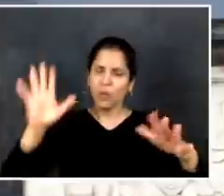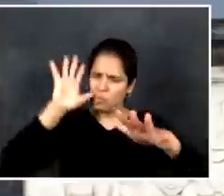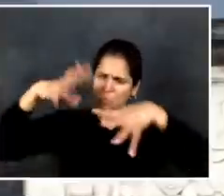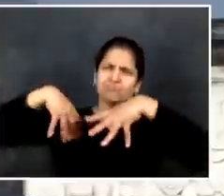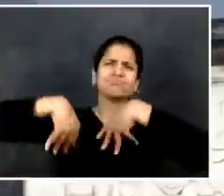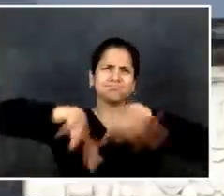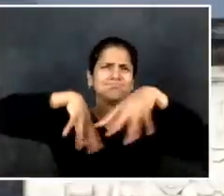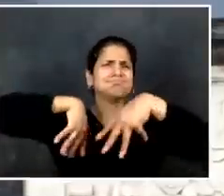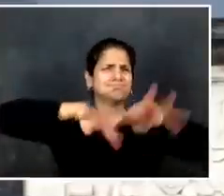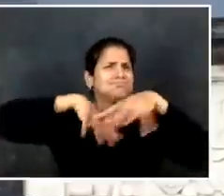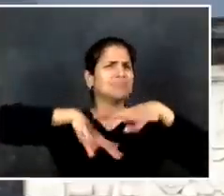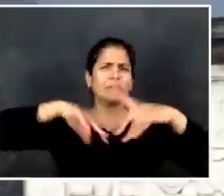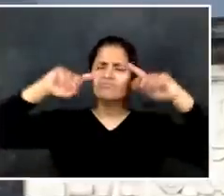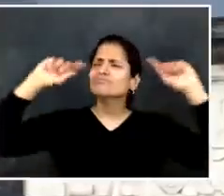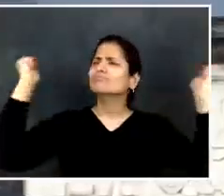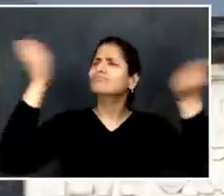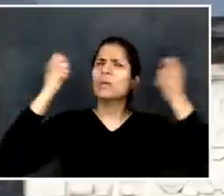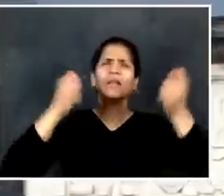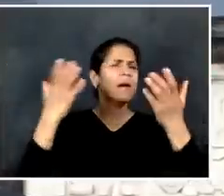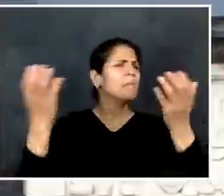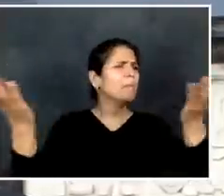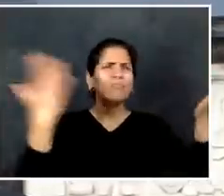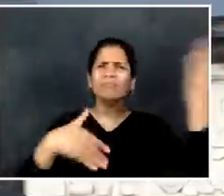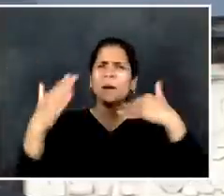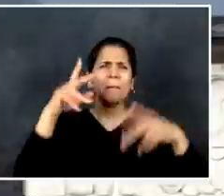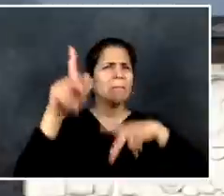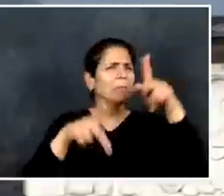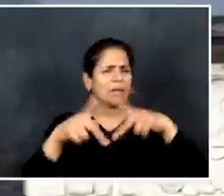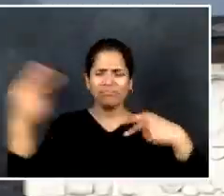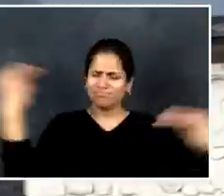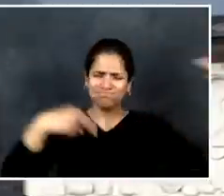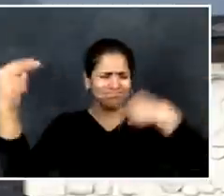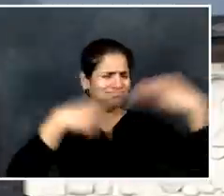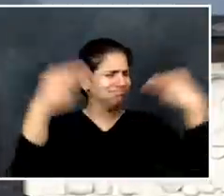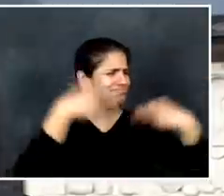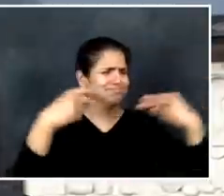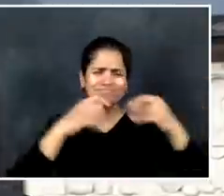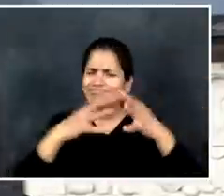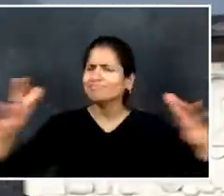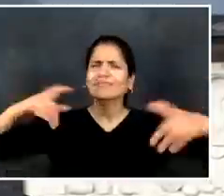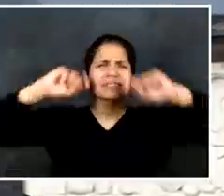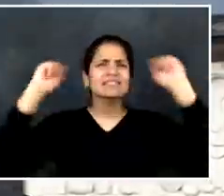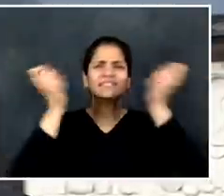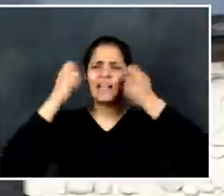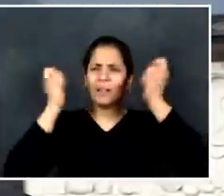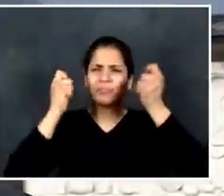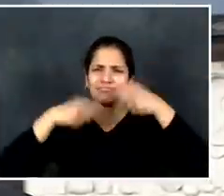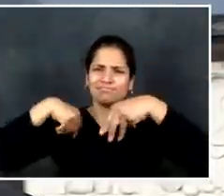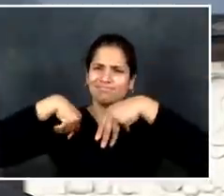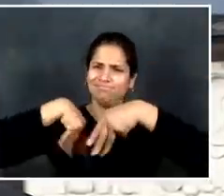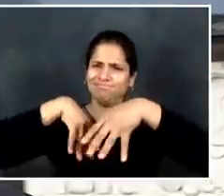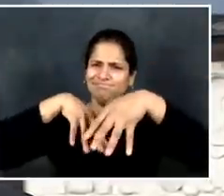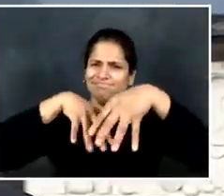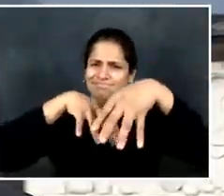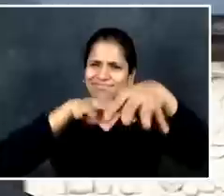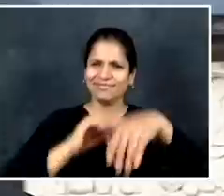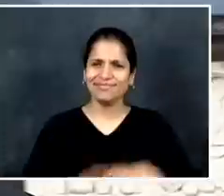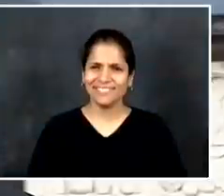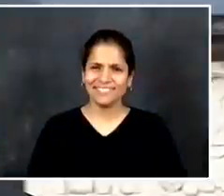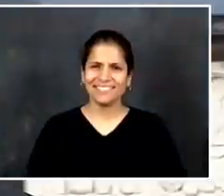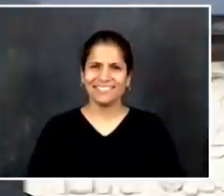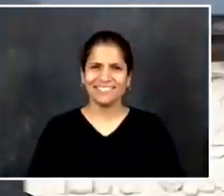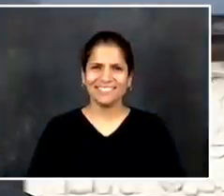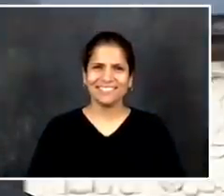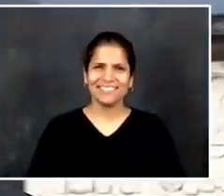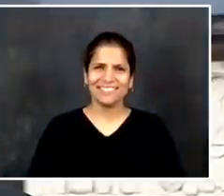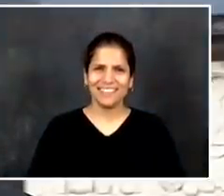gowns and all the things to protect our healthcare workers and our first responders, because it's just been an amazing effort by so